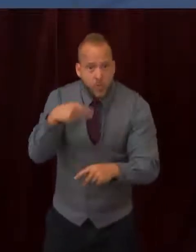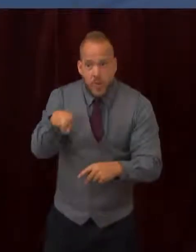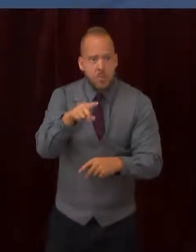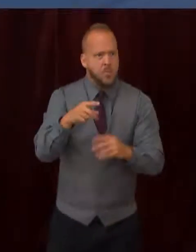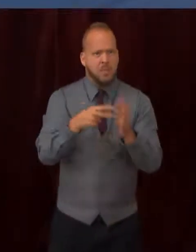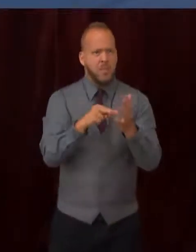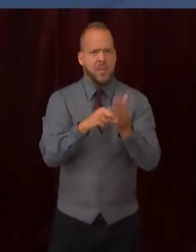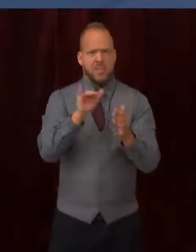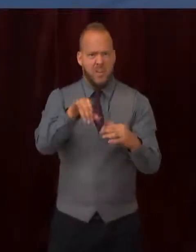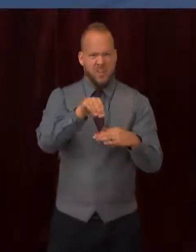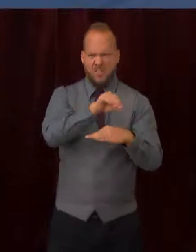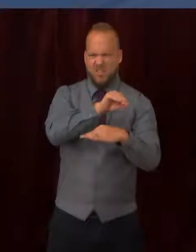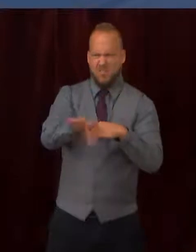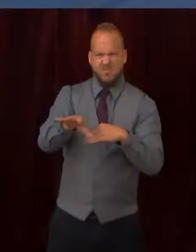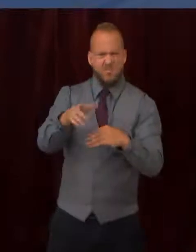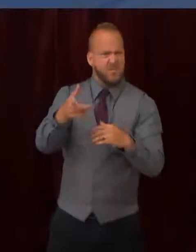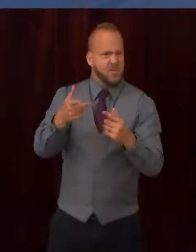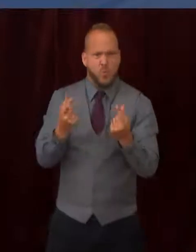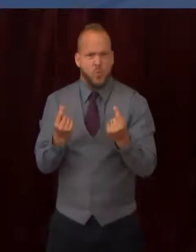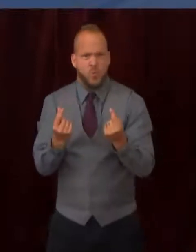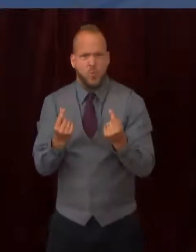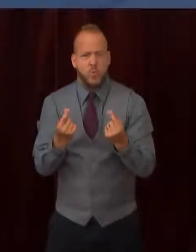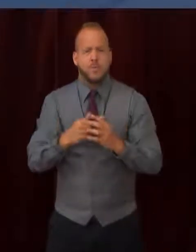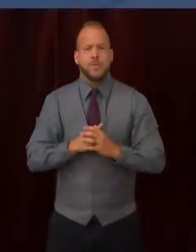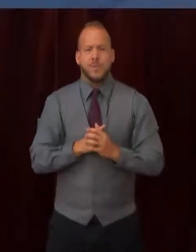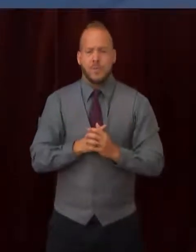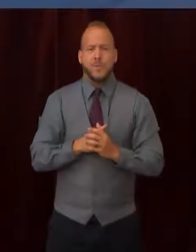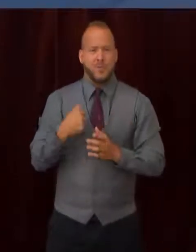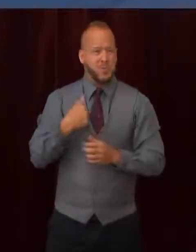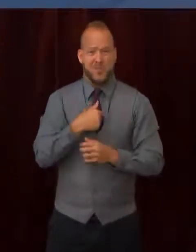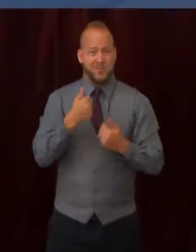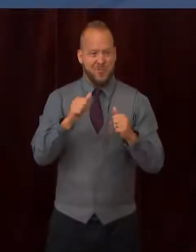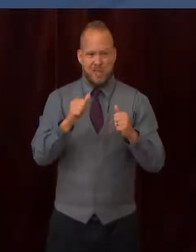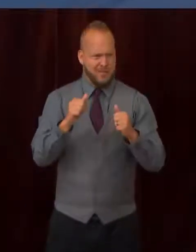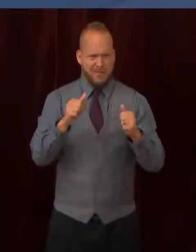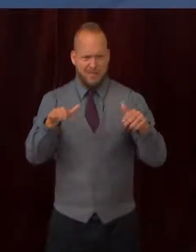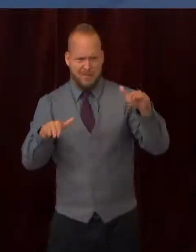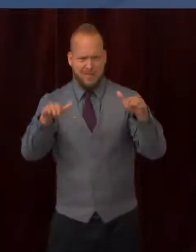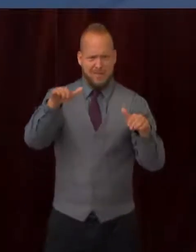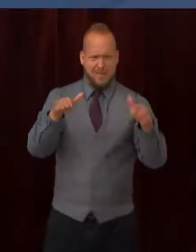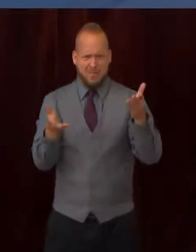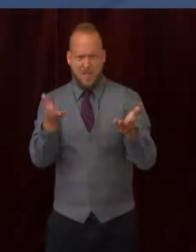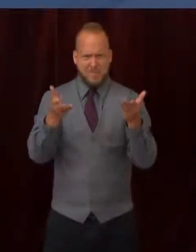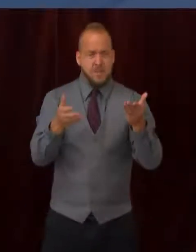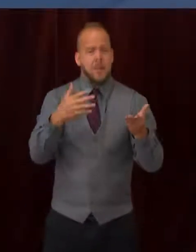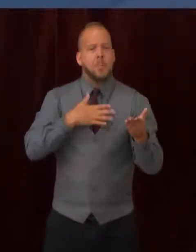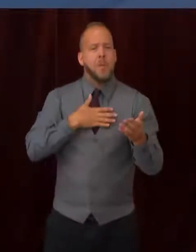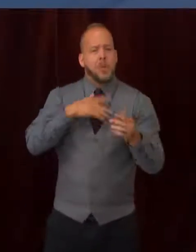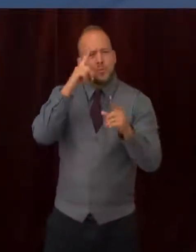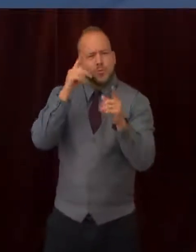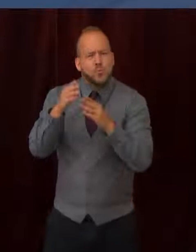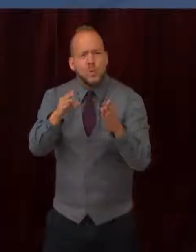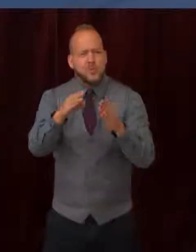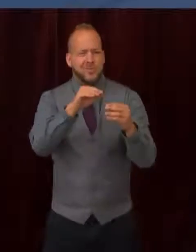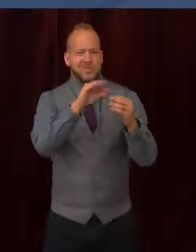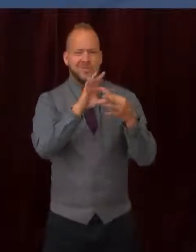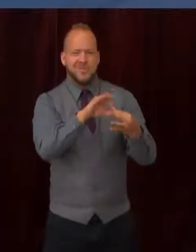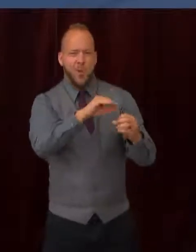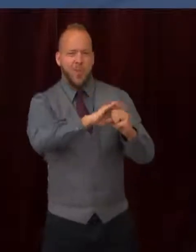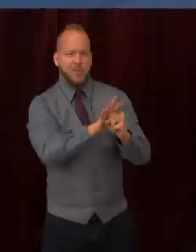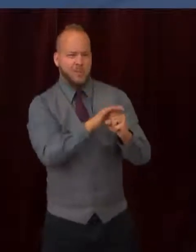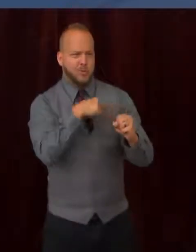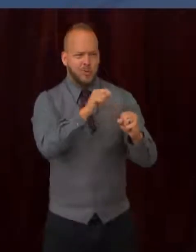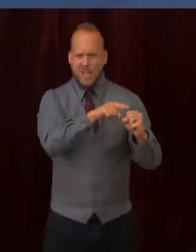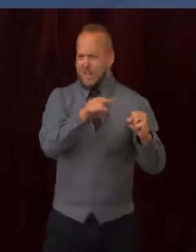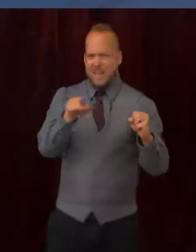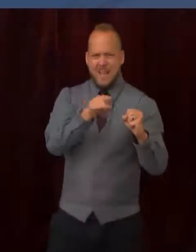same strategy, but I'm hopeful that it will give added emphasis of the things we will do to be supportive of people. And